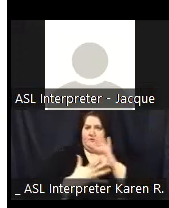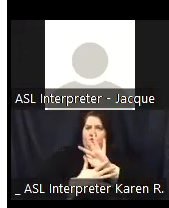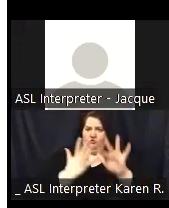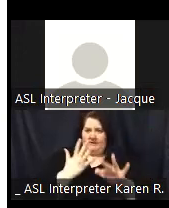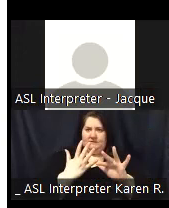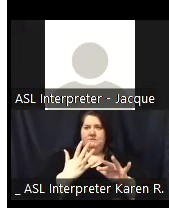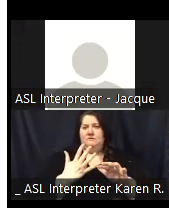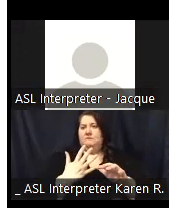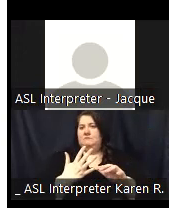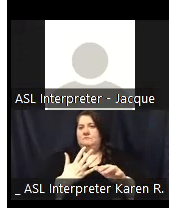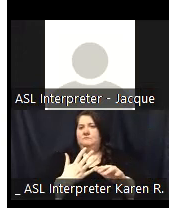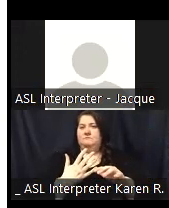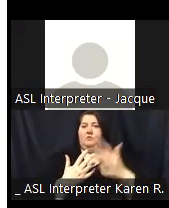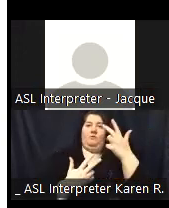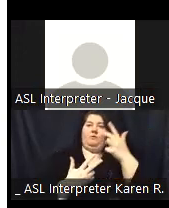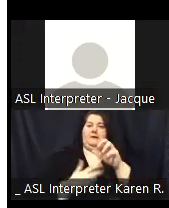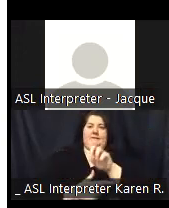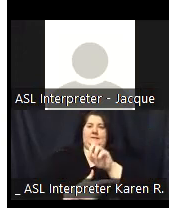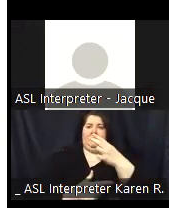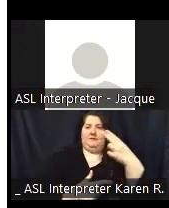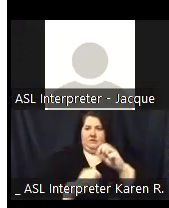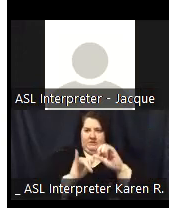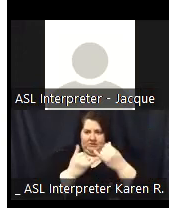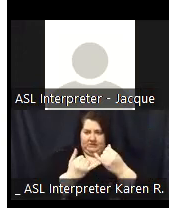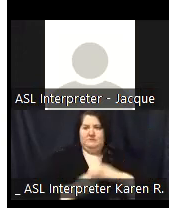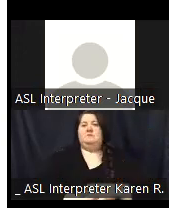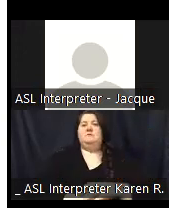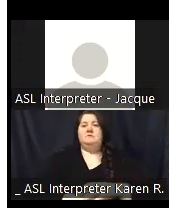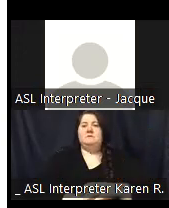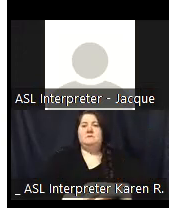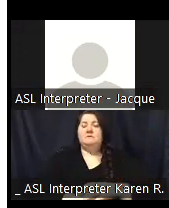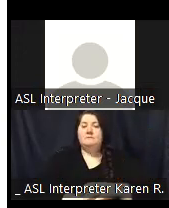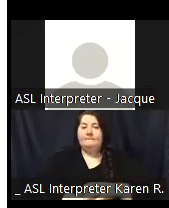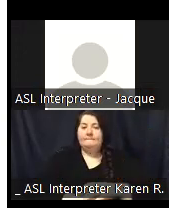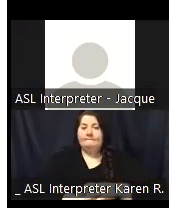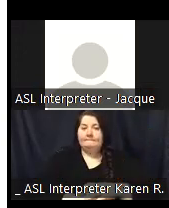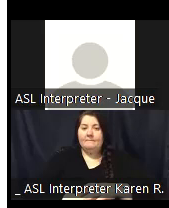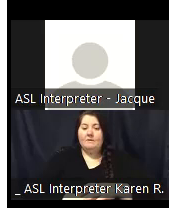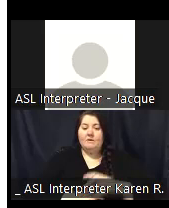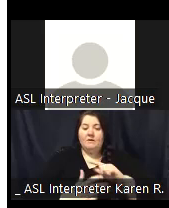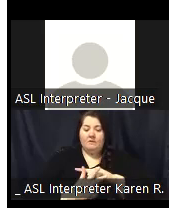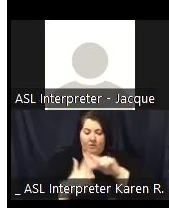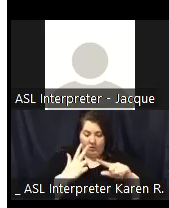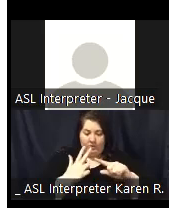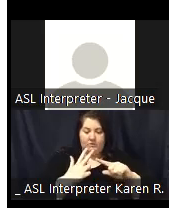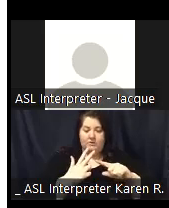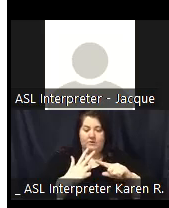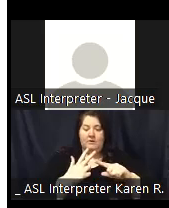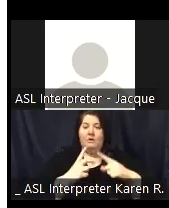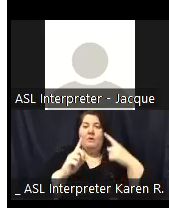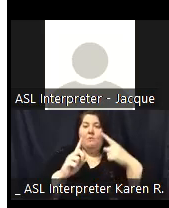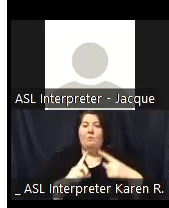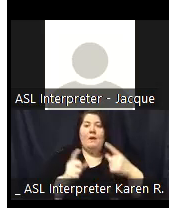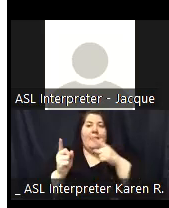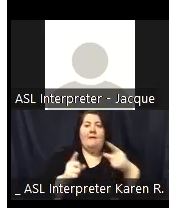3 DHH agencies. And then these 3 bullet points would be happening